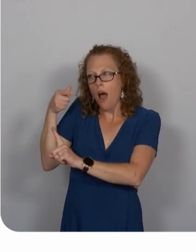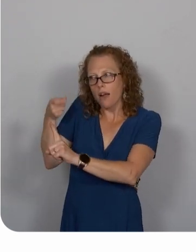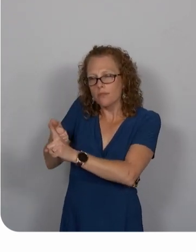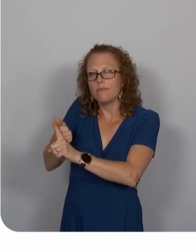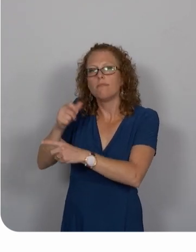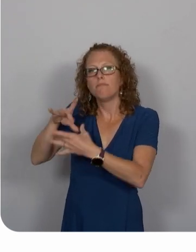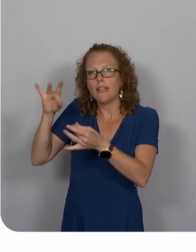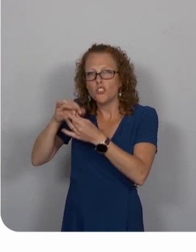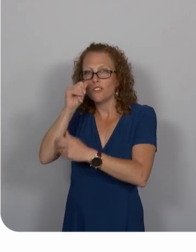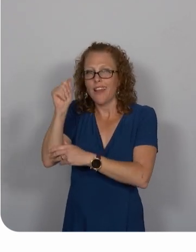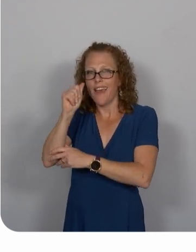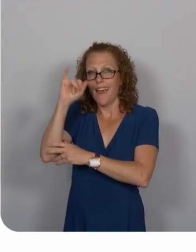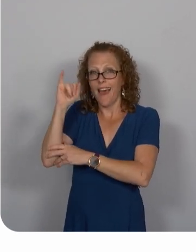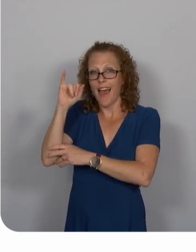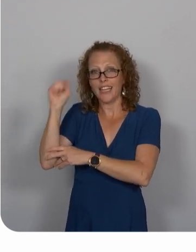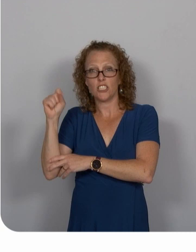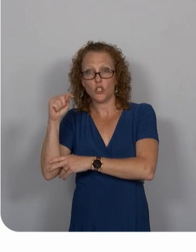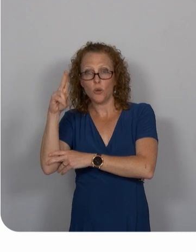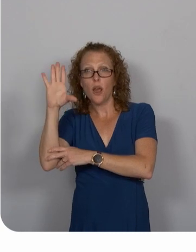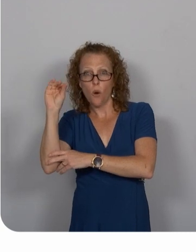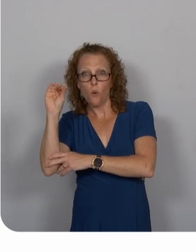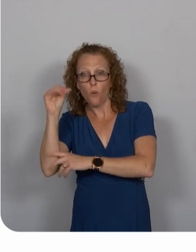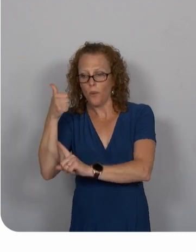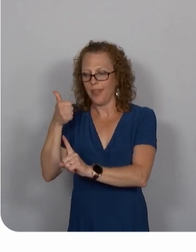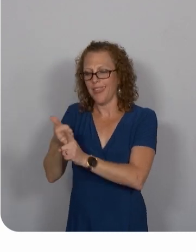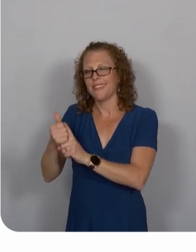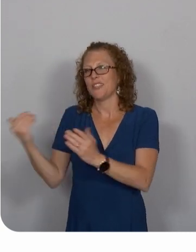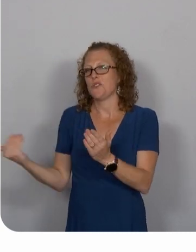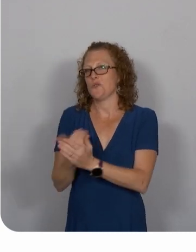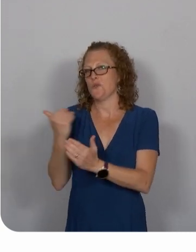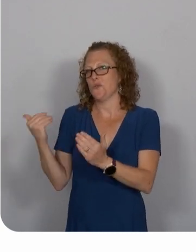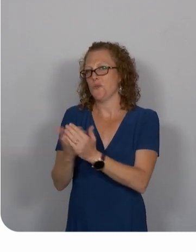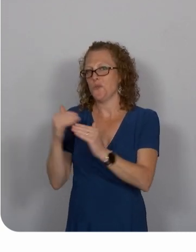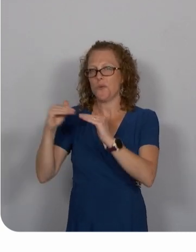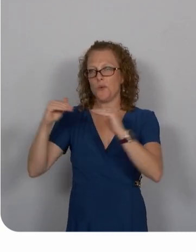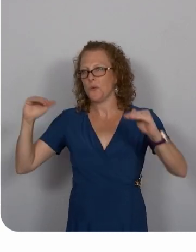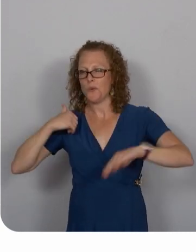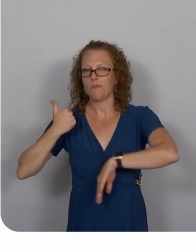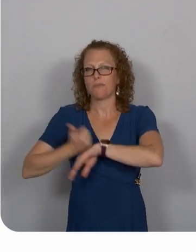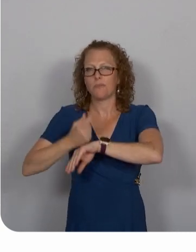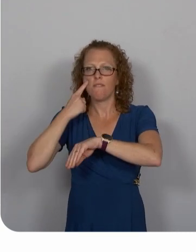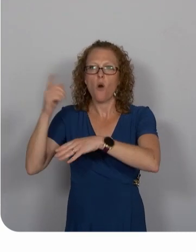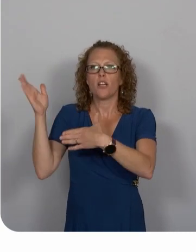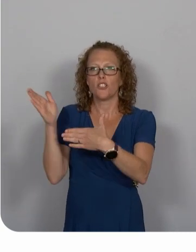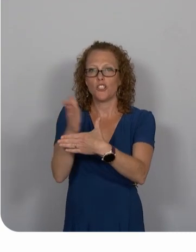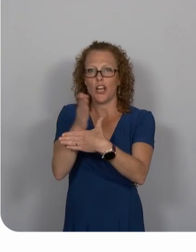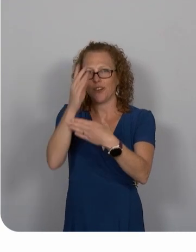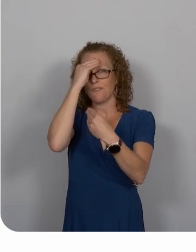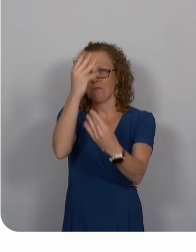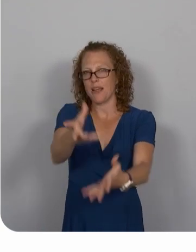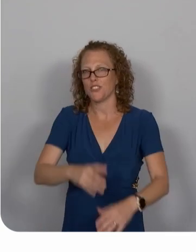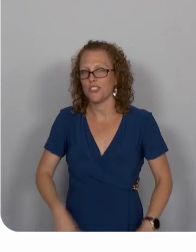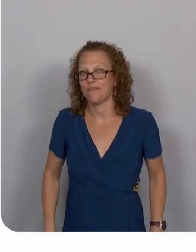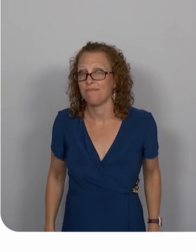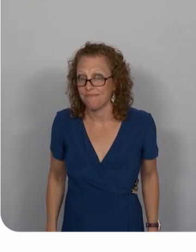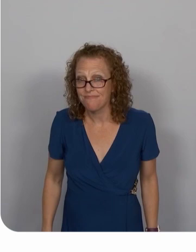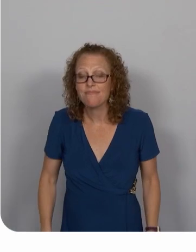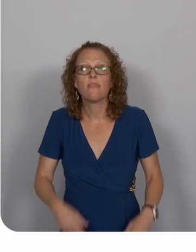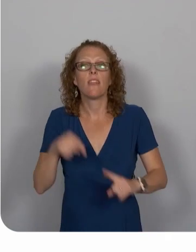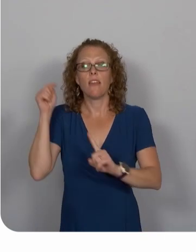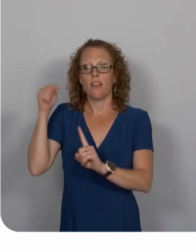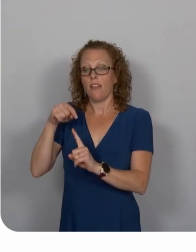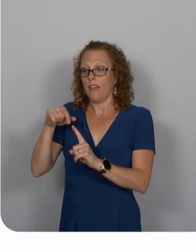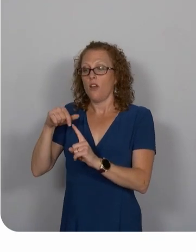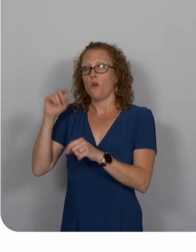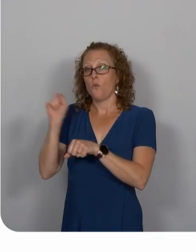for creating and testing and sharing AIs across the company and our products. This platform also enabled us